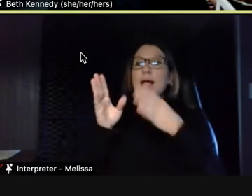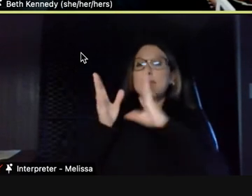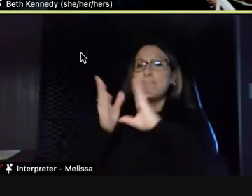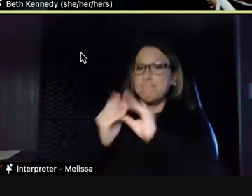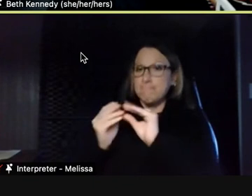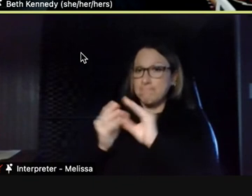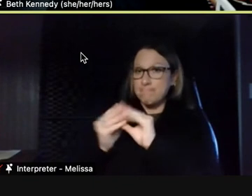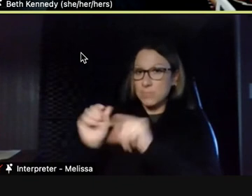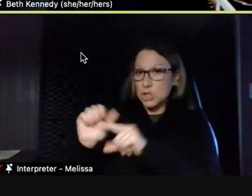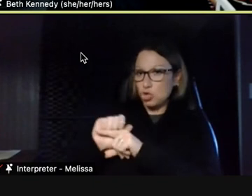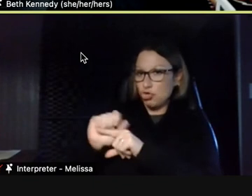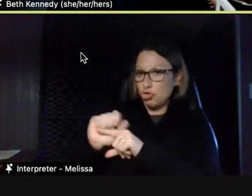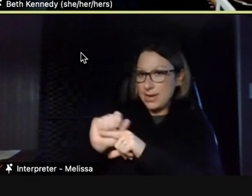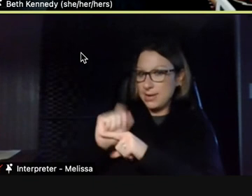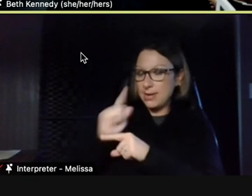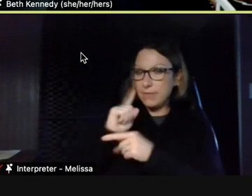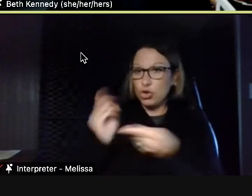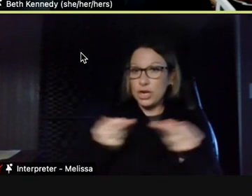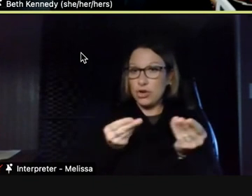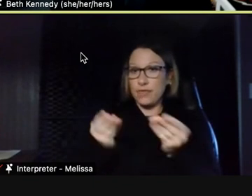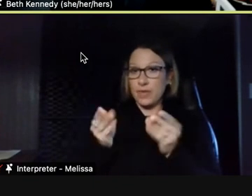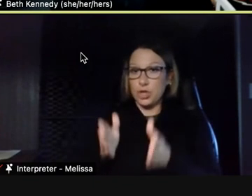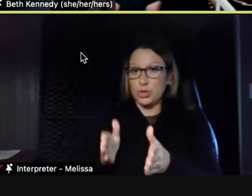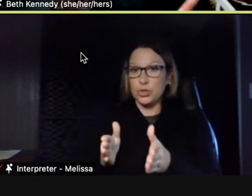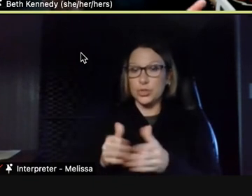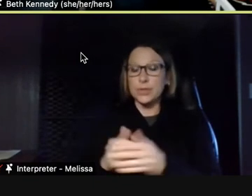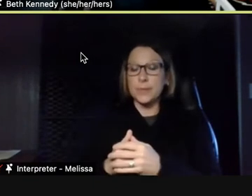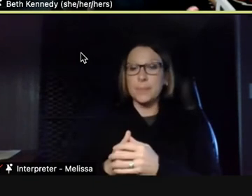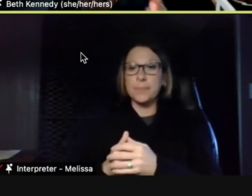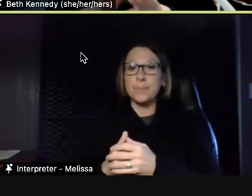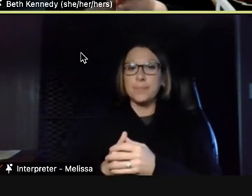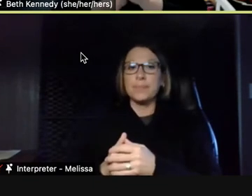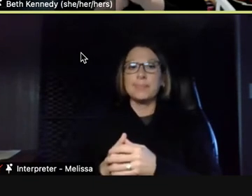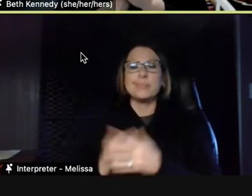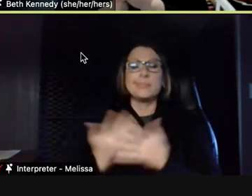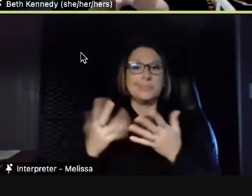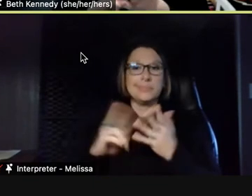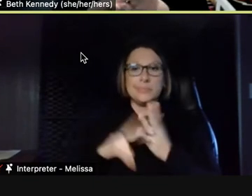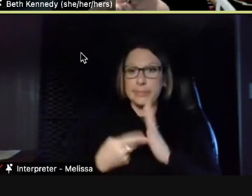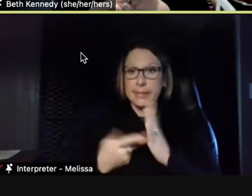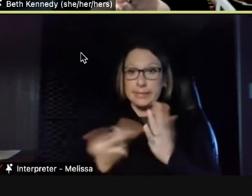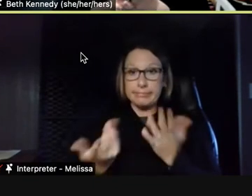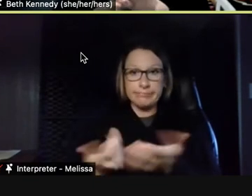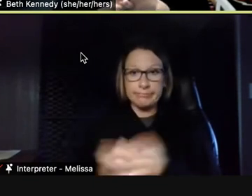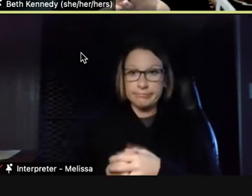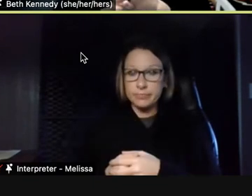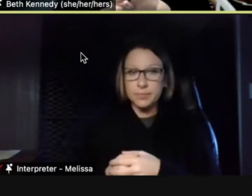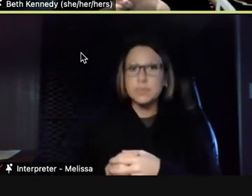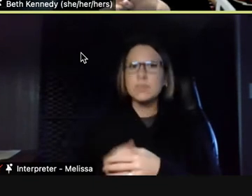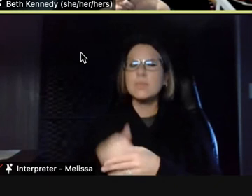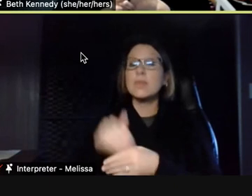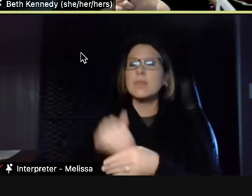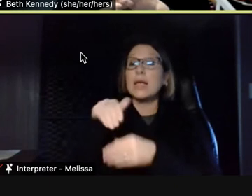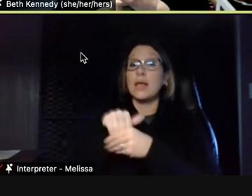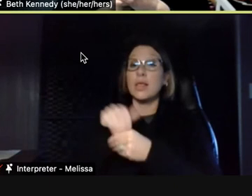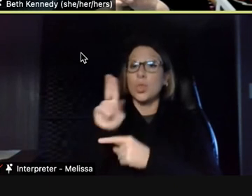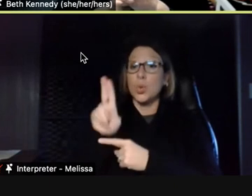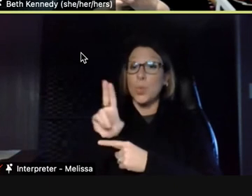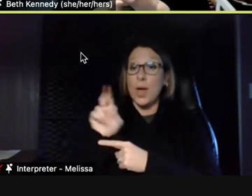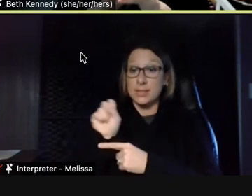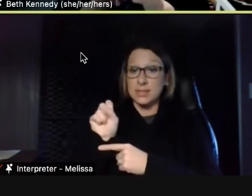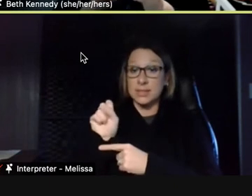for interveners. So what does that entail? In the United States, we